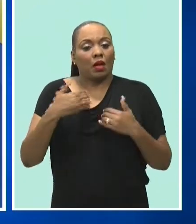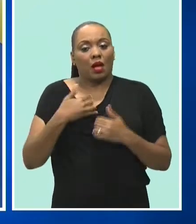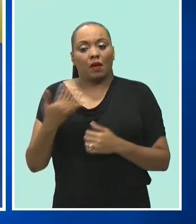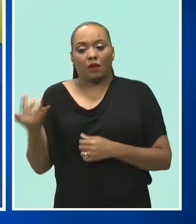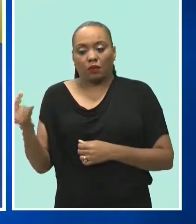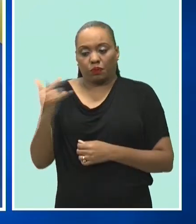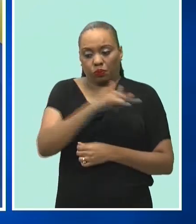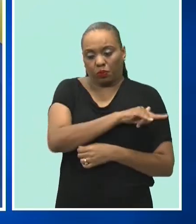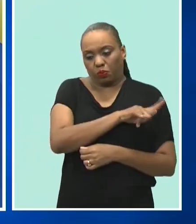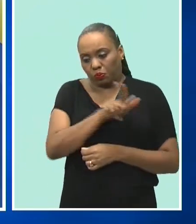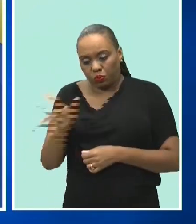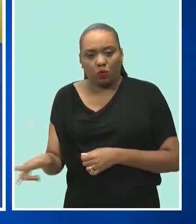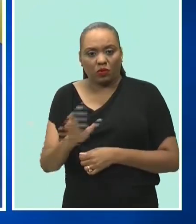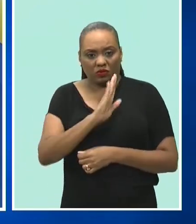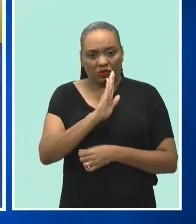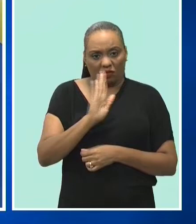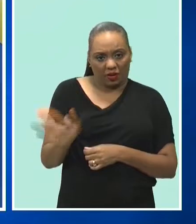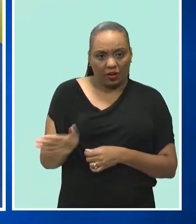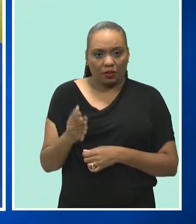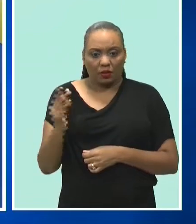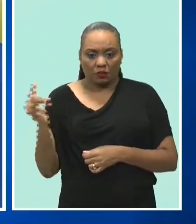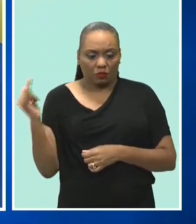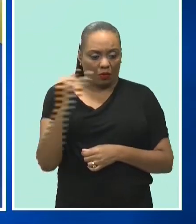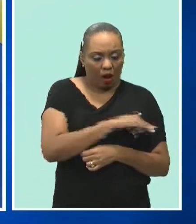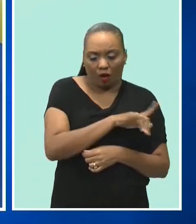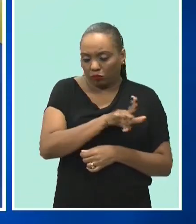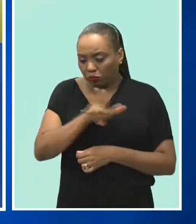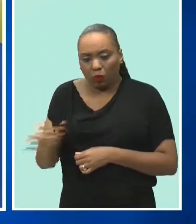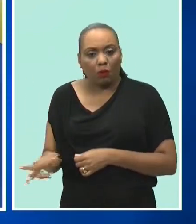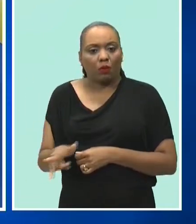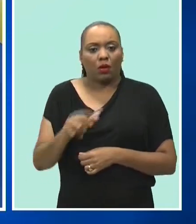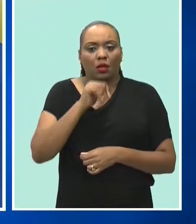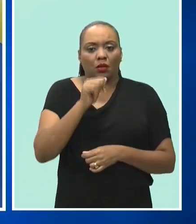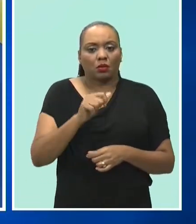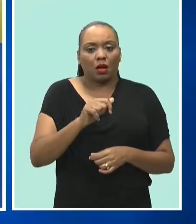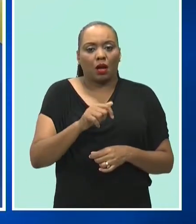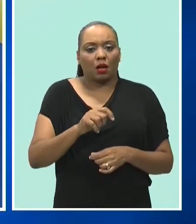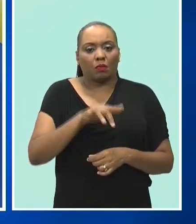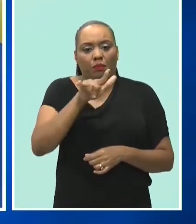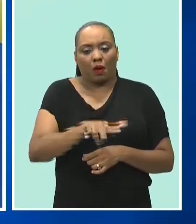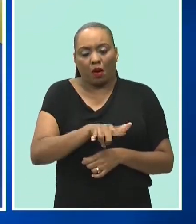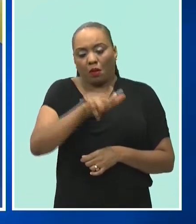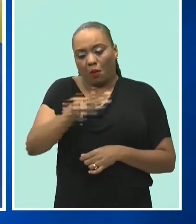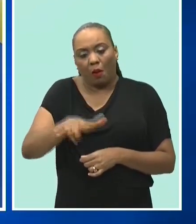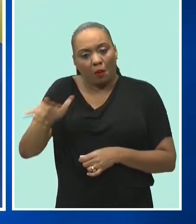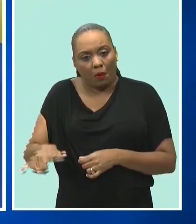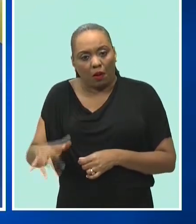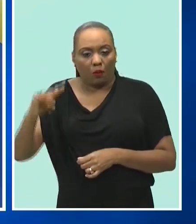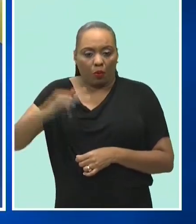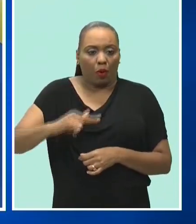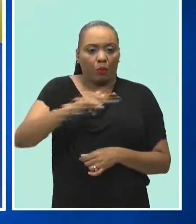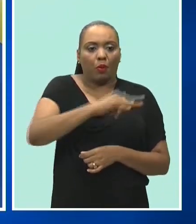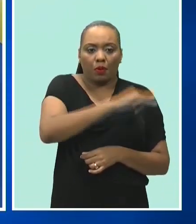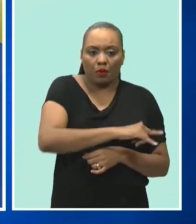flight between Ghana and Barbados, Accra and Bridgetown. And that really